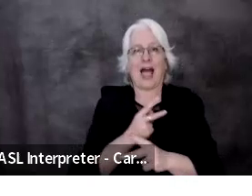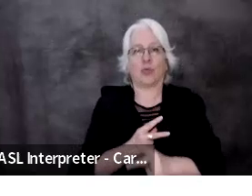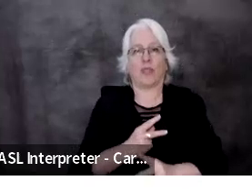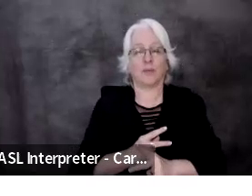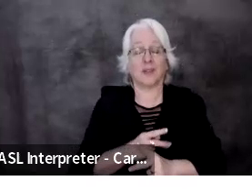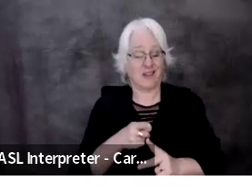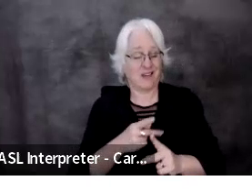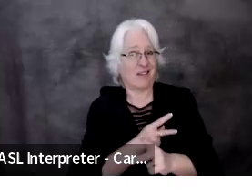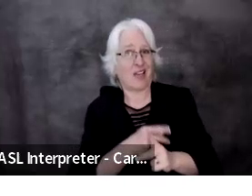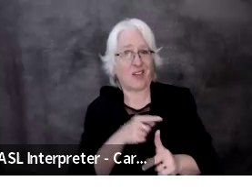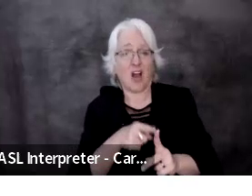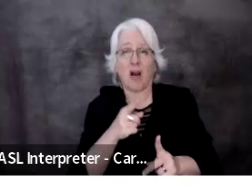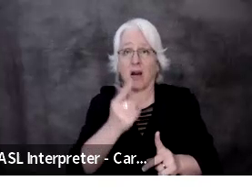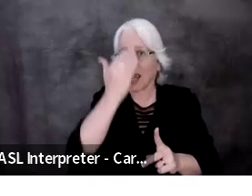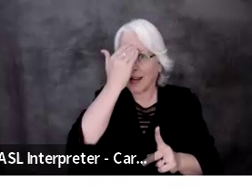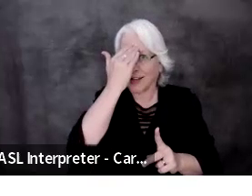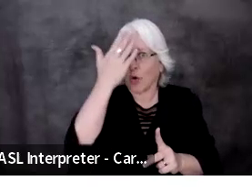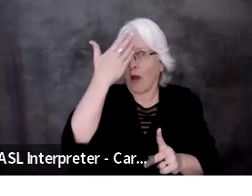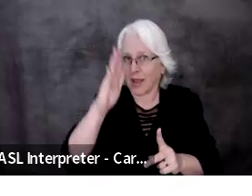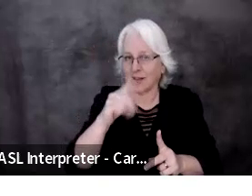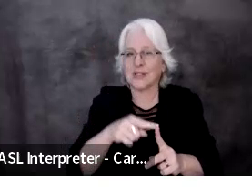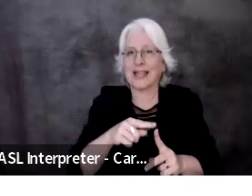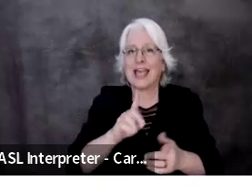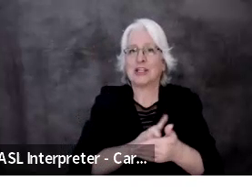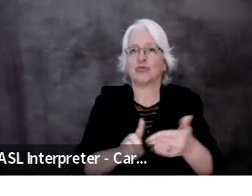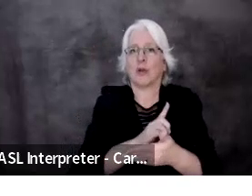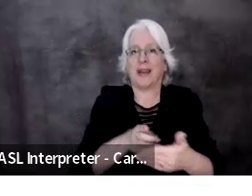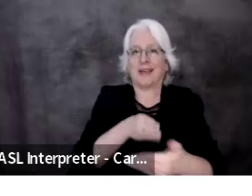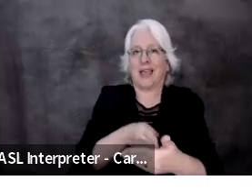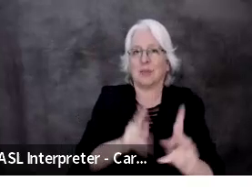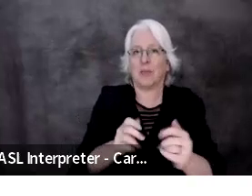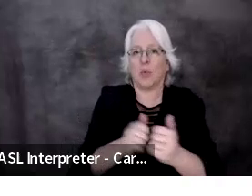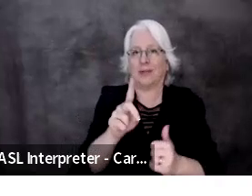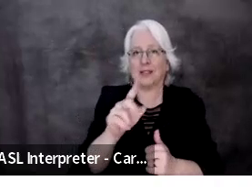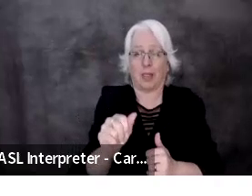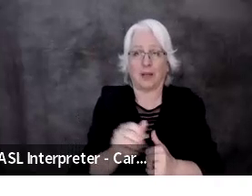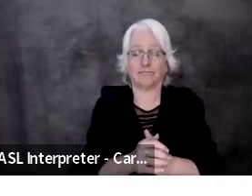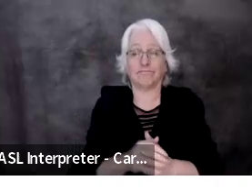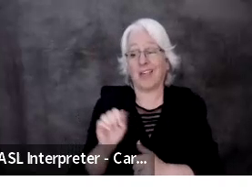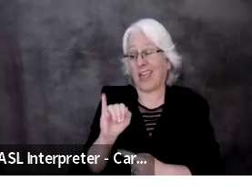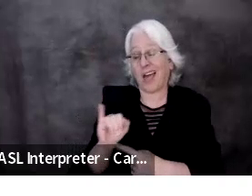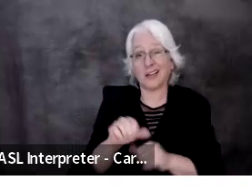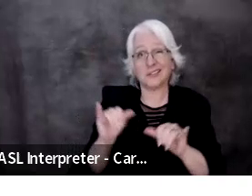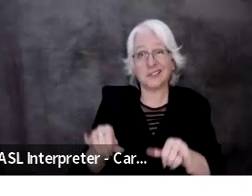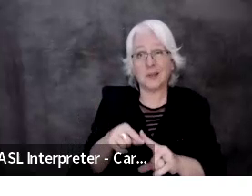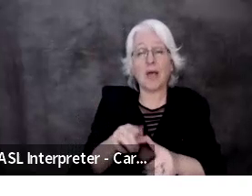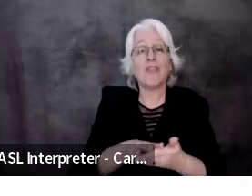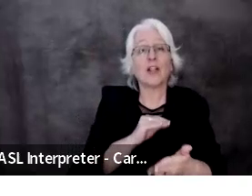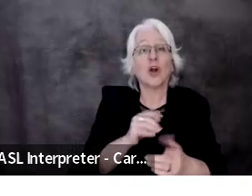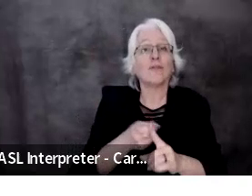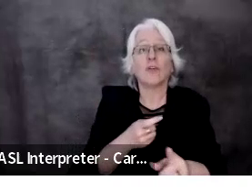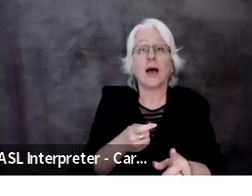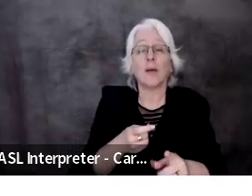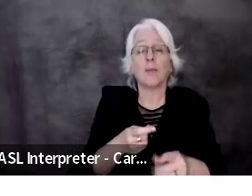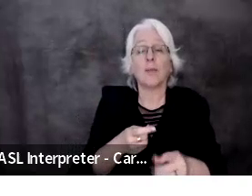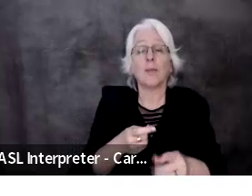consciously or unconsciously discriminating against people with disabilities. AI systems learn from vast data